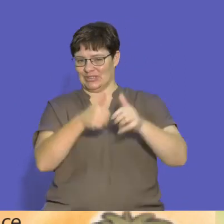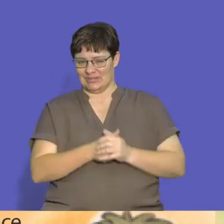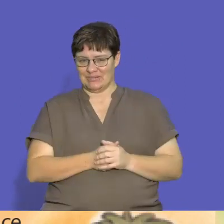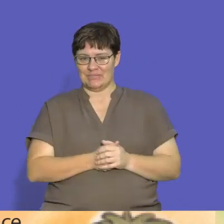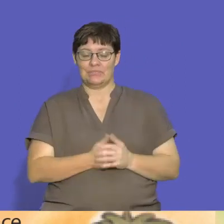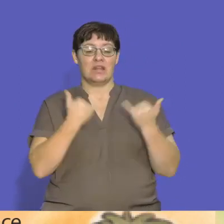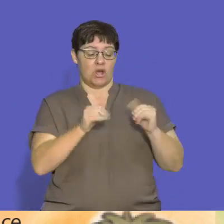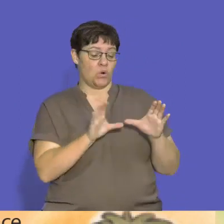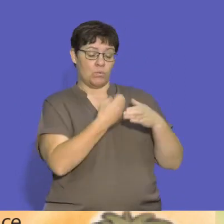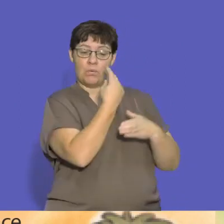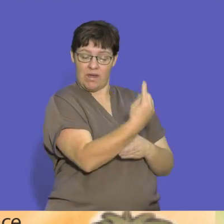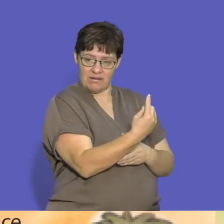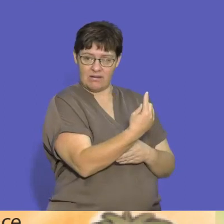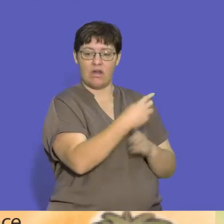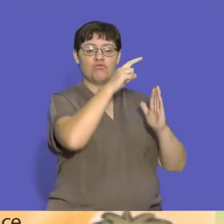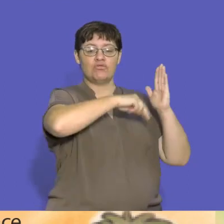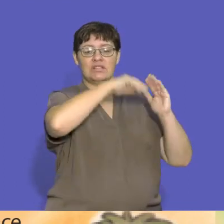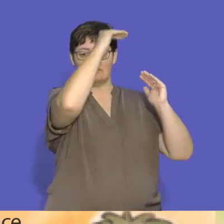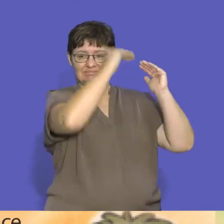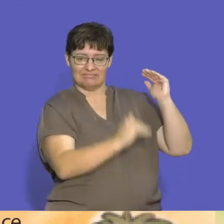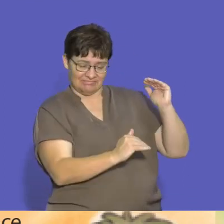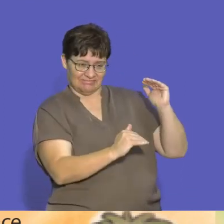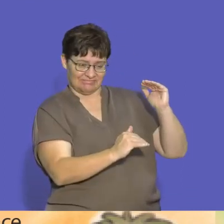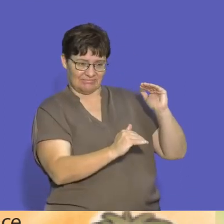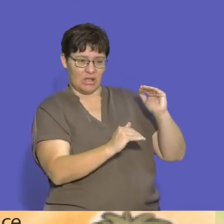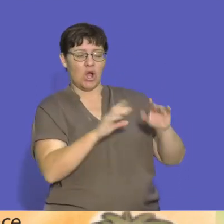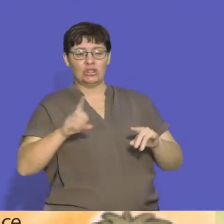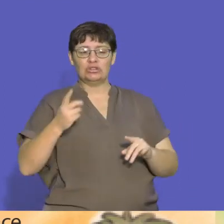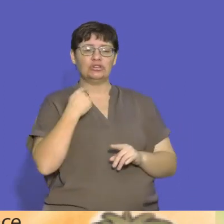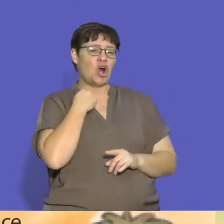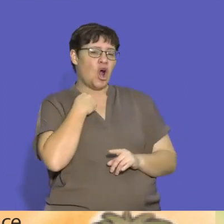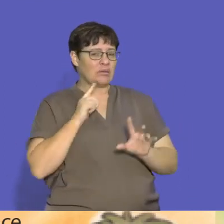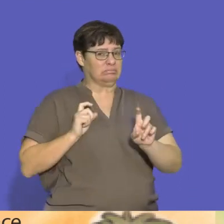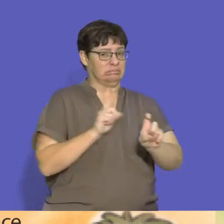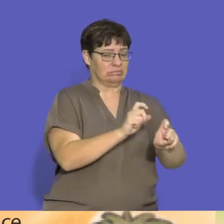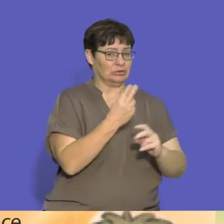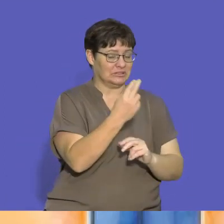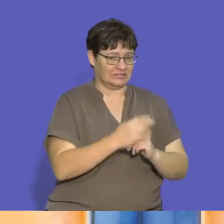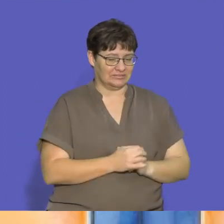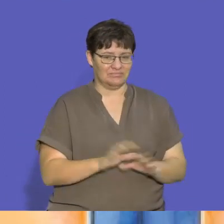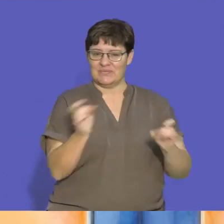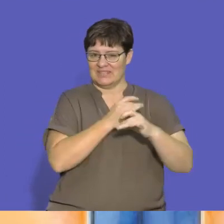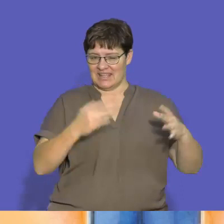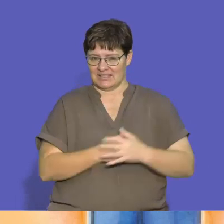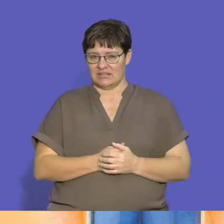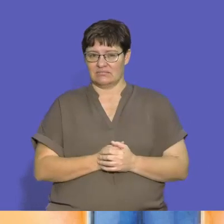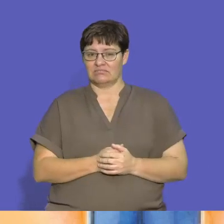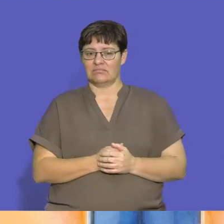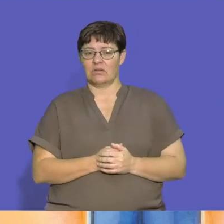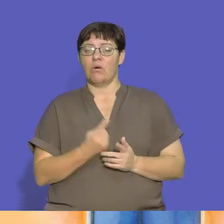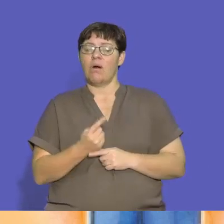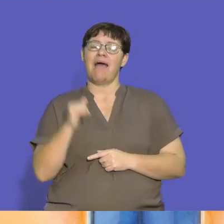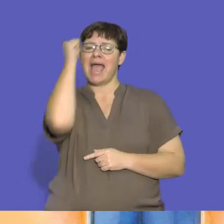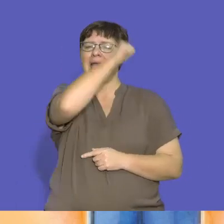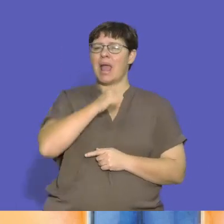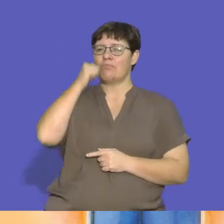Good! Now Group 1 will read up to where the dogs chased the twins. Let's begin. It was